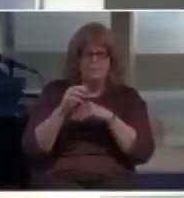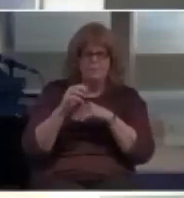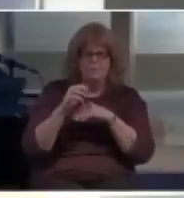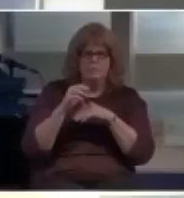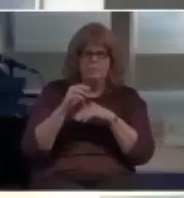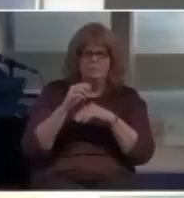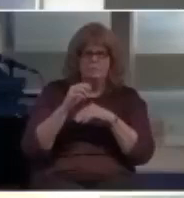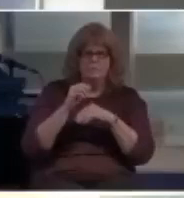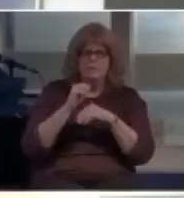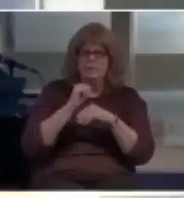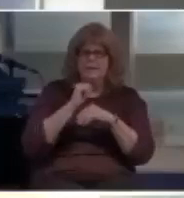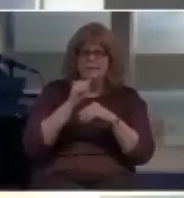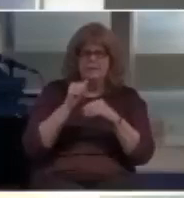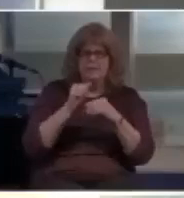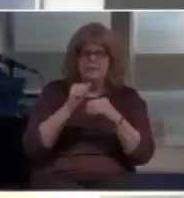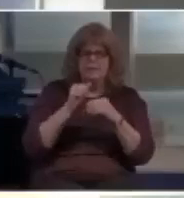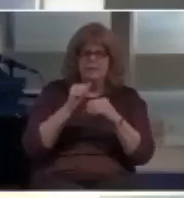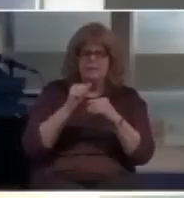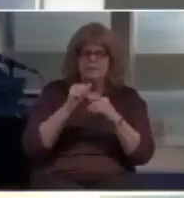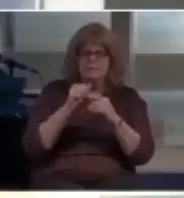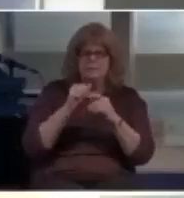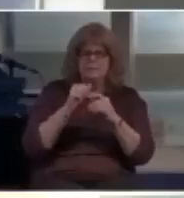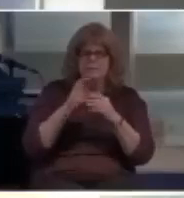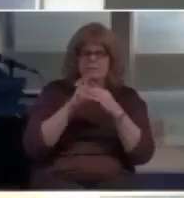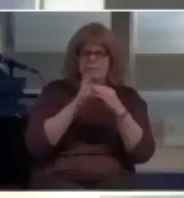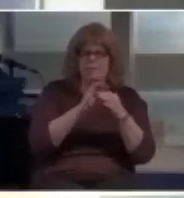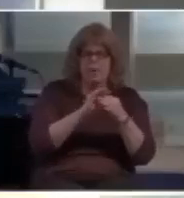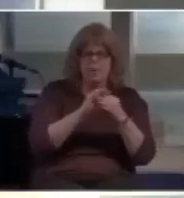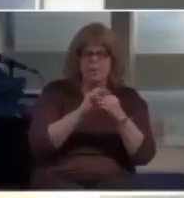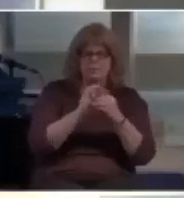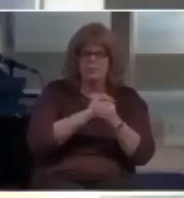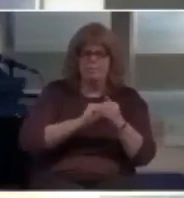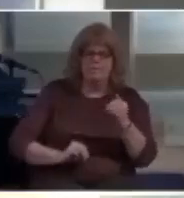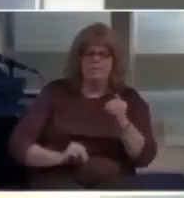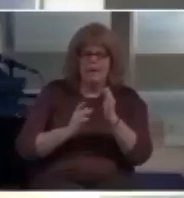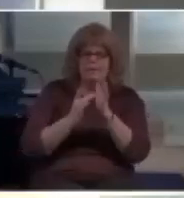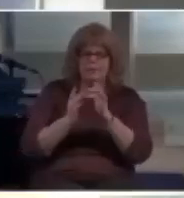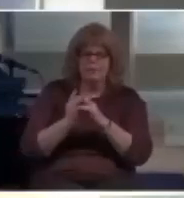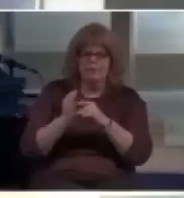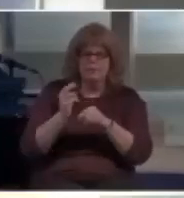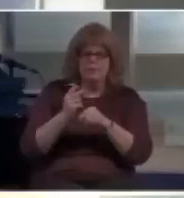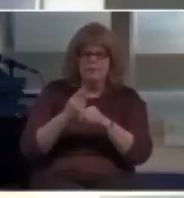not apply to Messiah Jesus, the Lamb of God?